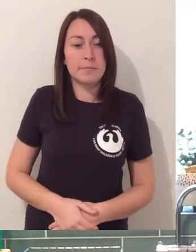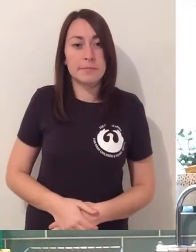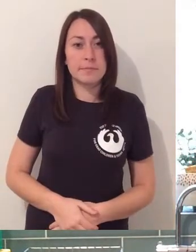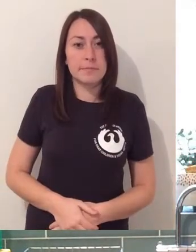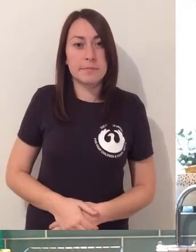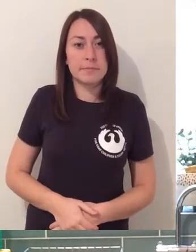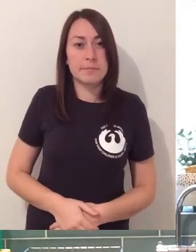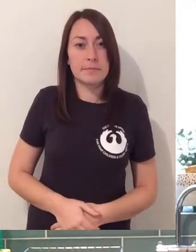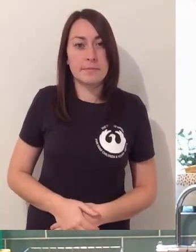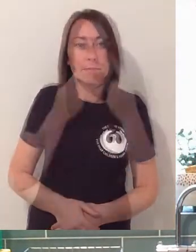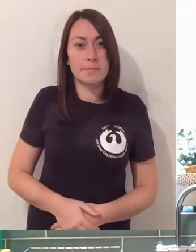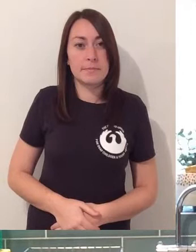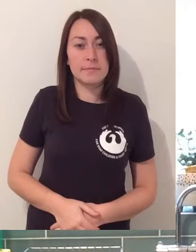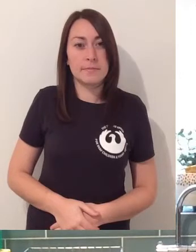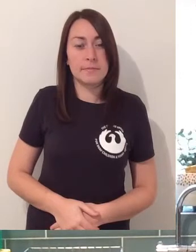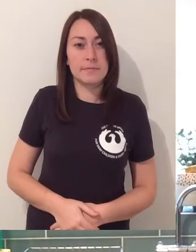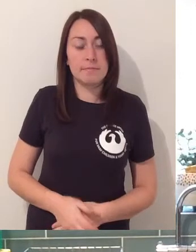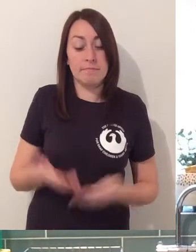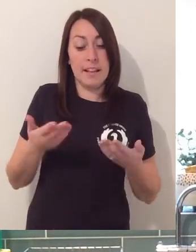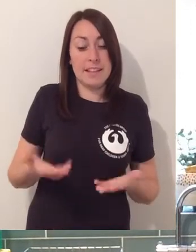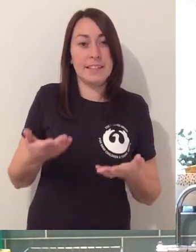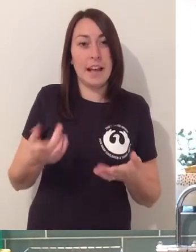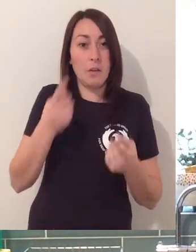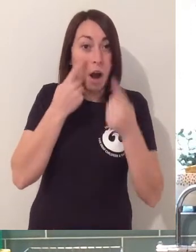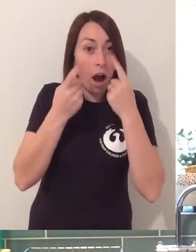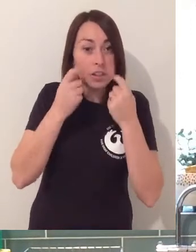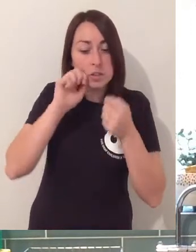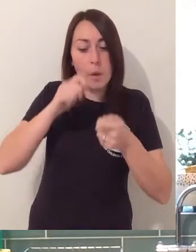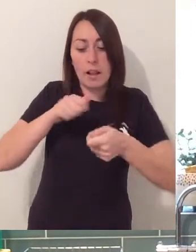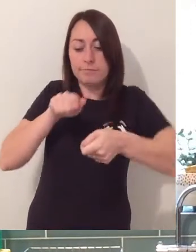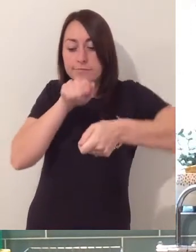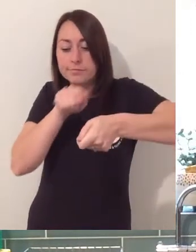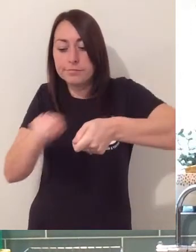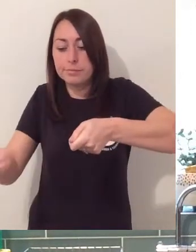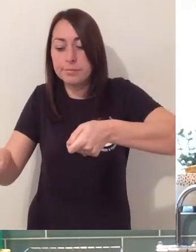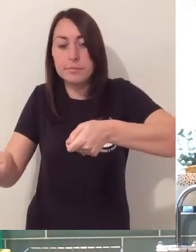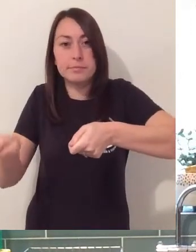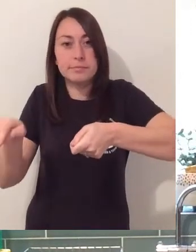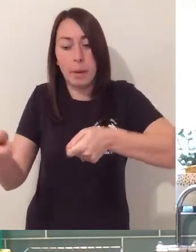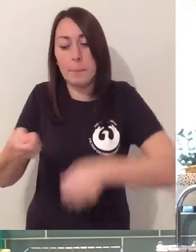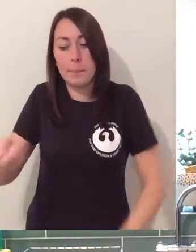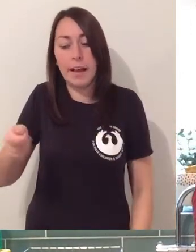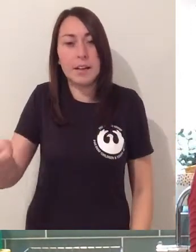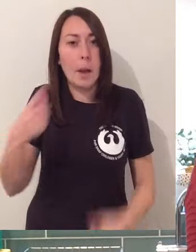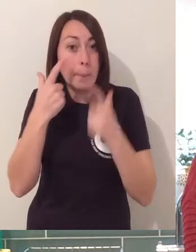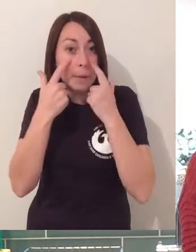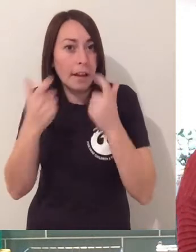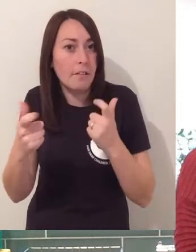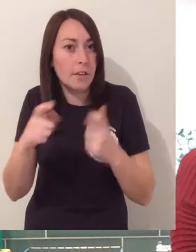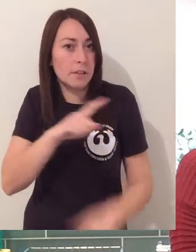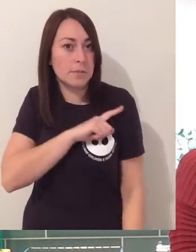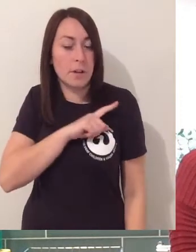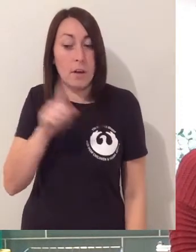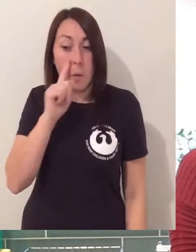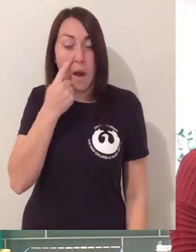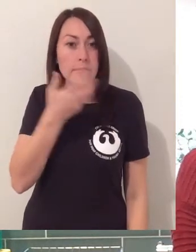So now what we are going to do is we're going to pour your onions first of all into the oil. Now be careful, if it gets too